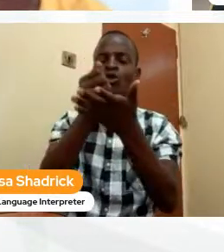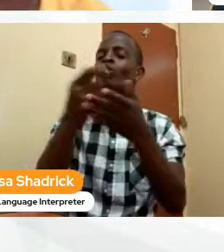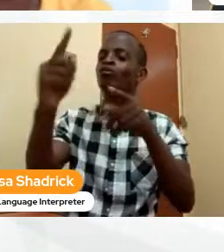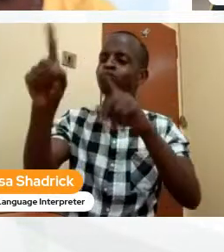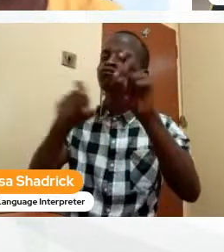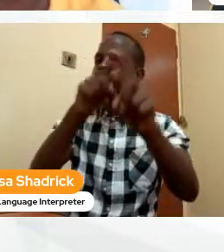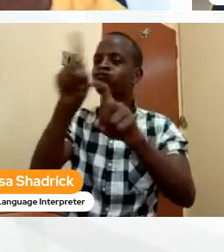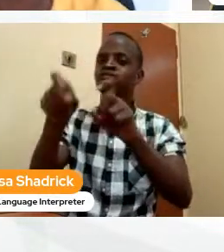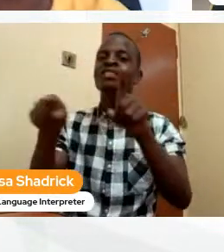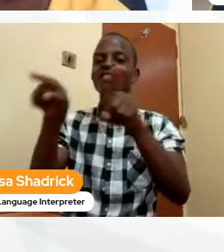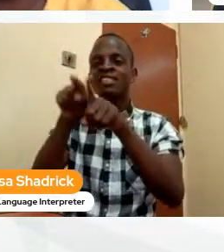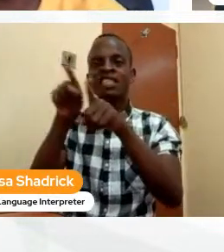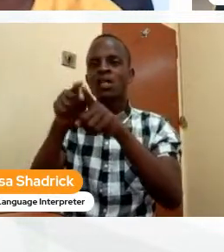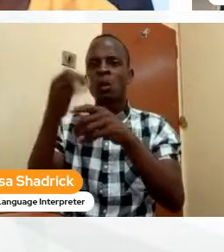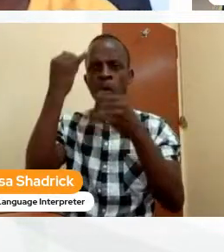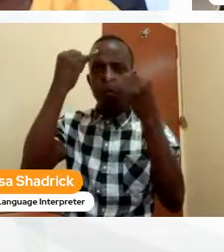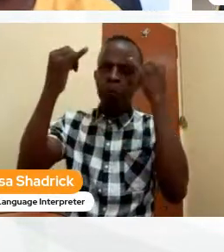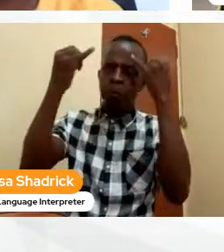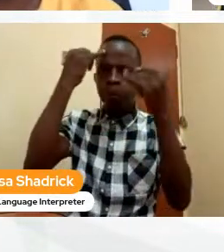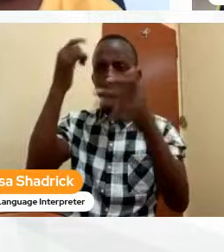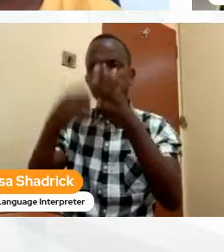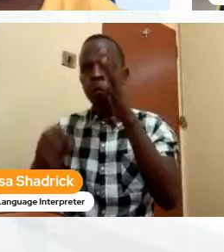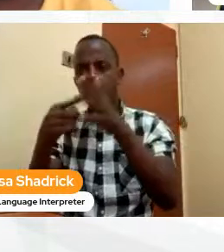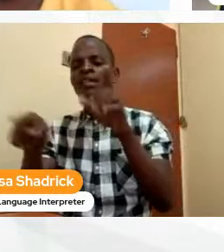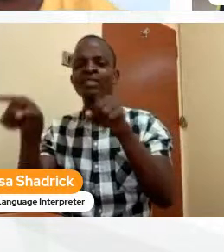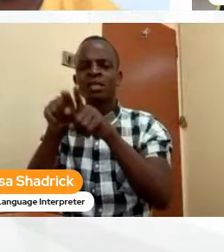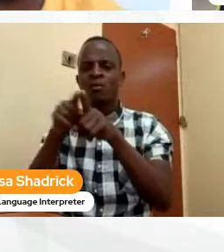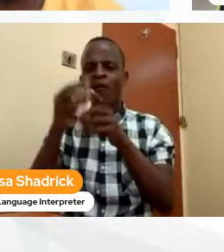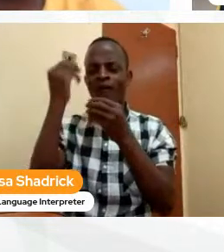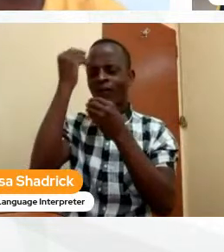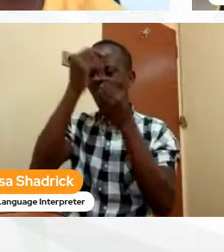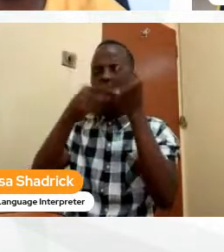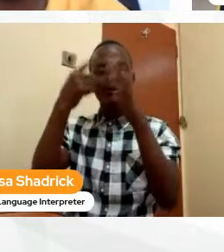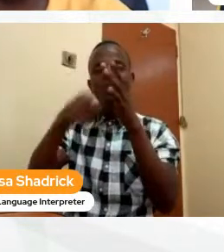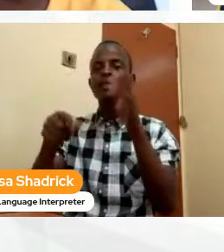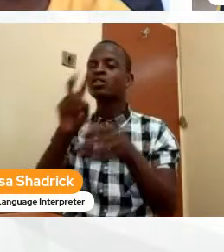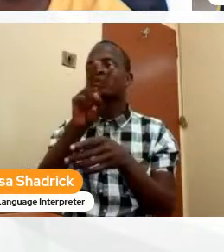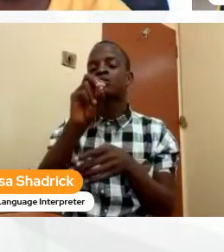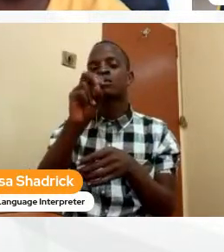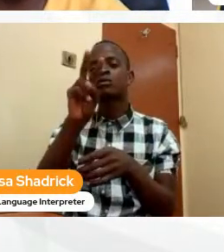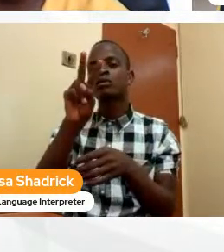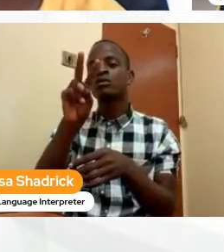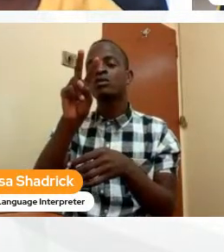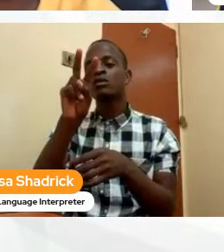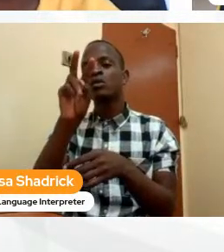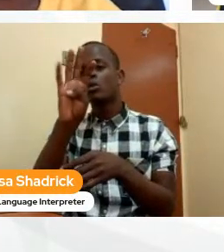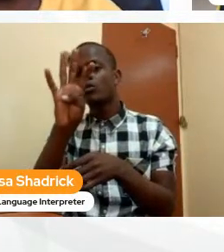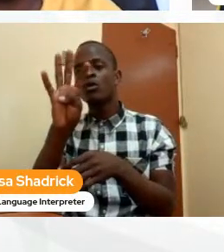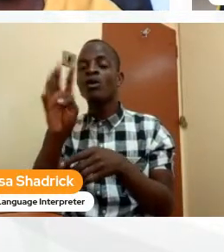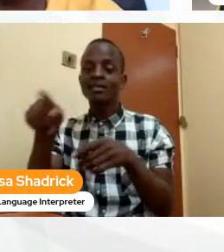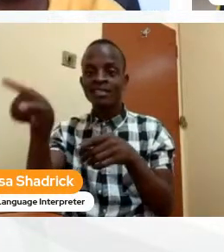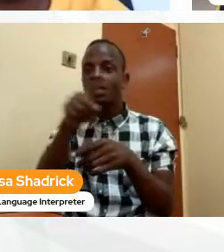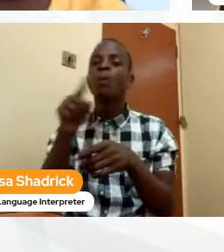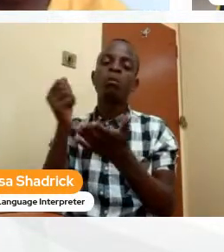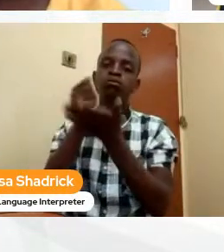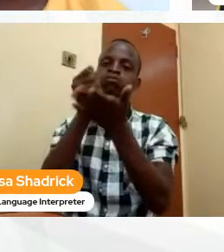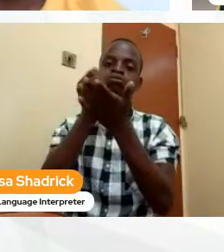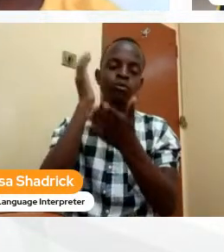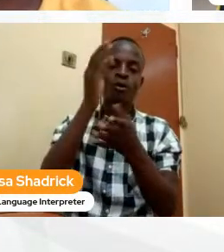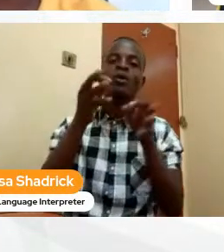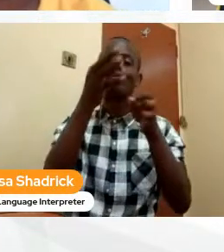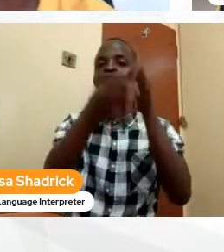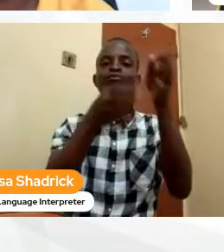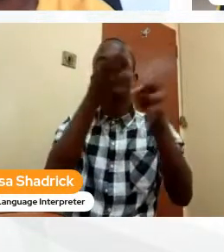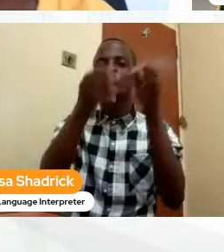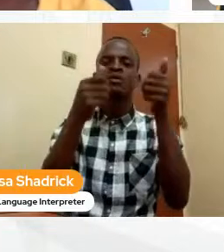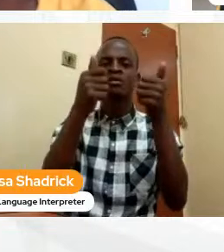and your concerns about the Regional Adolescent Health Indaba 2024. And our team here is gonna address those various questions.